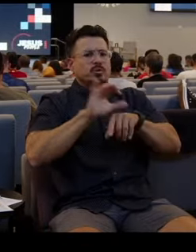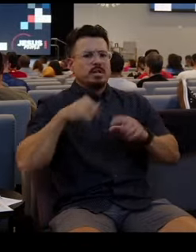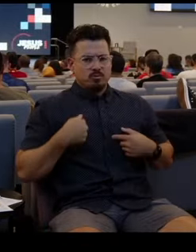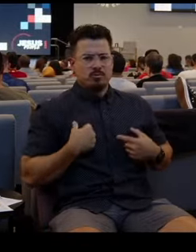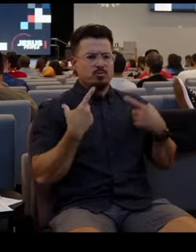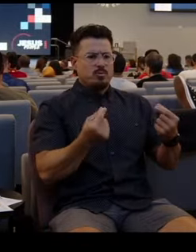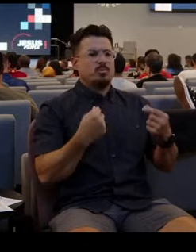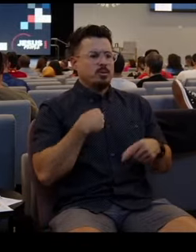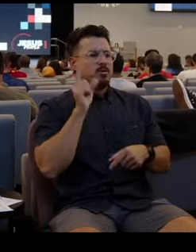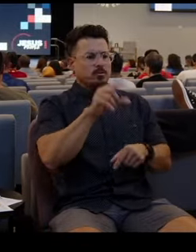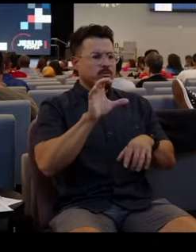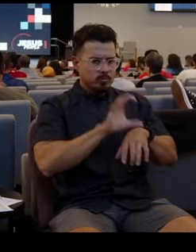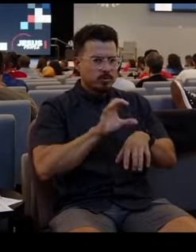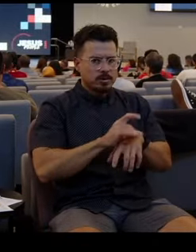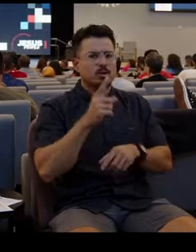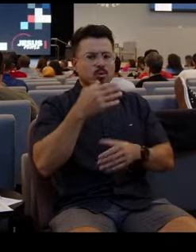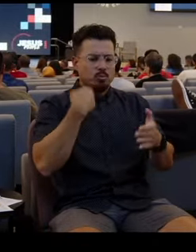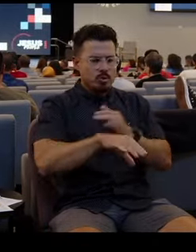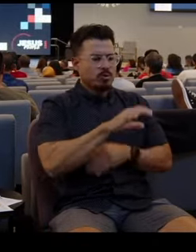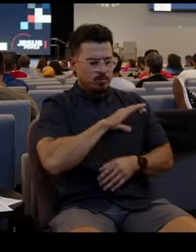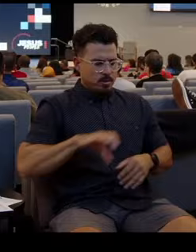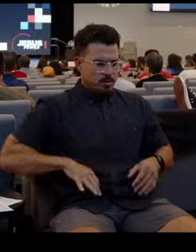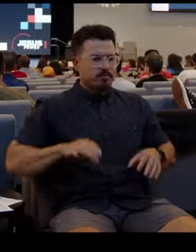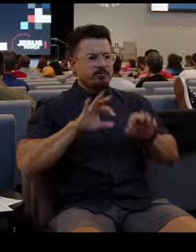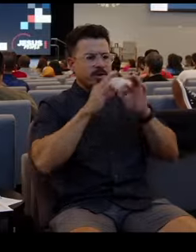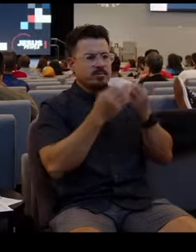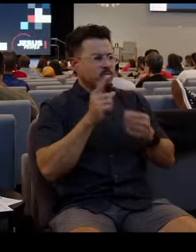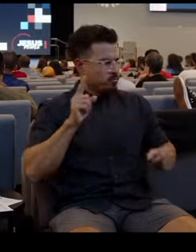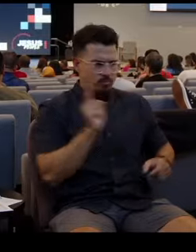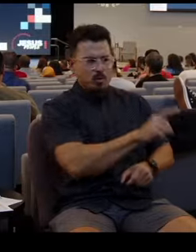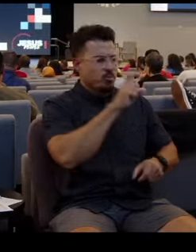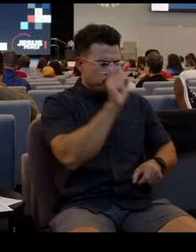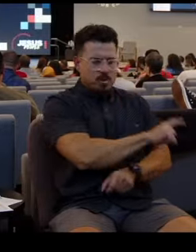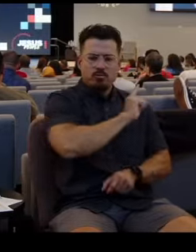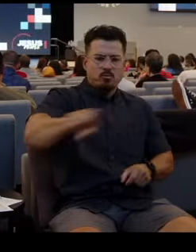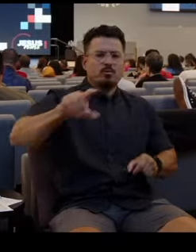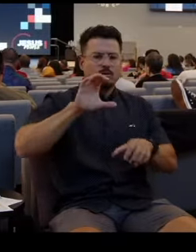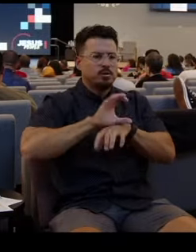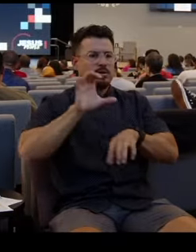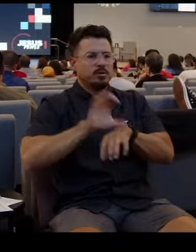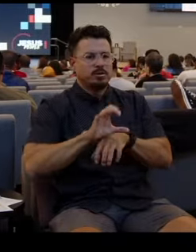times when she was a kid. You were born into a Christian family. Deal with it. You know?